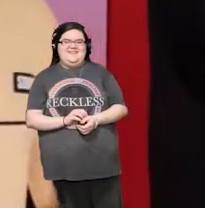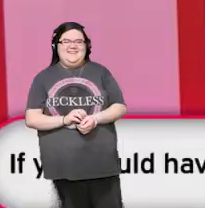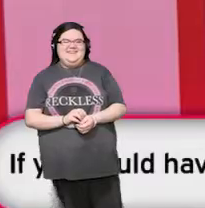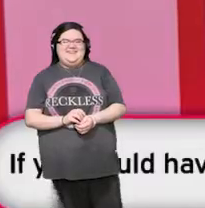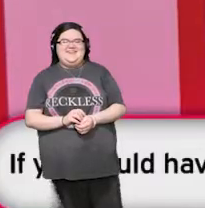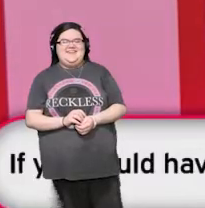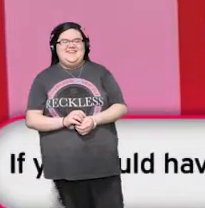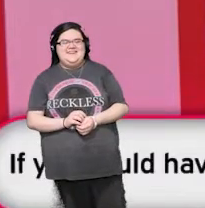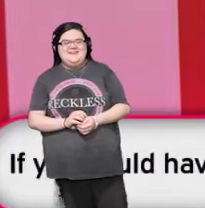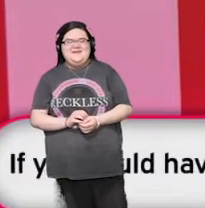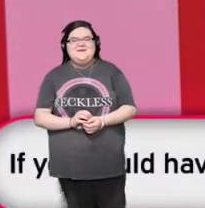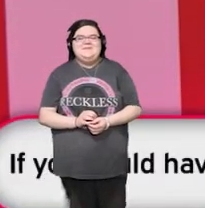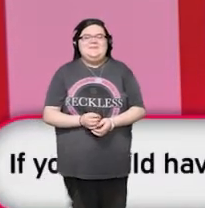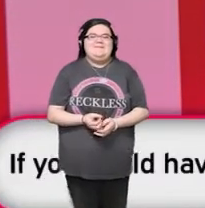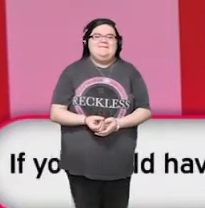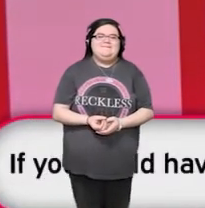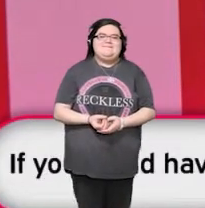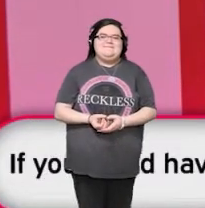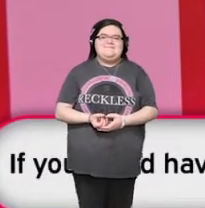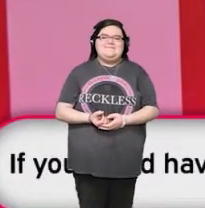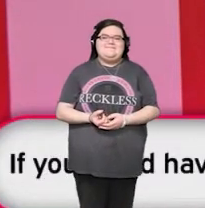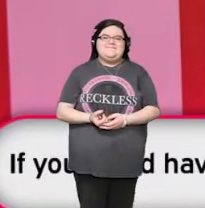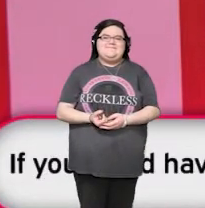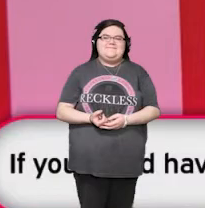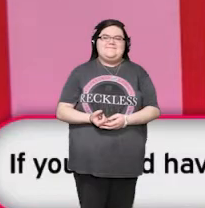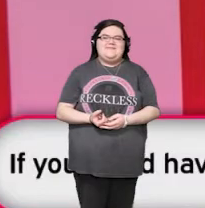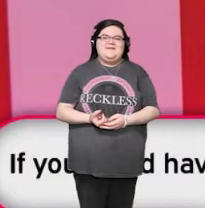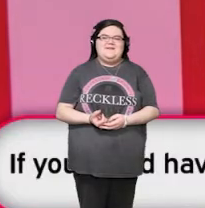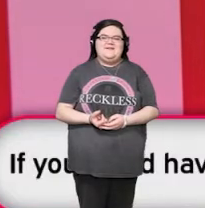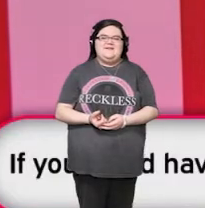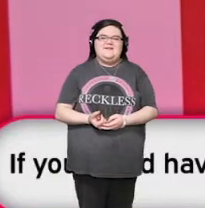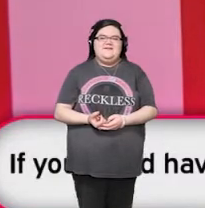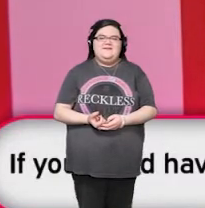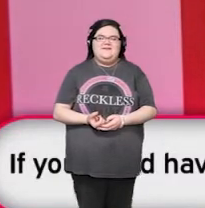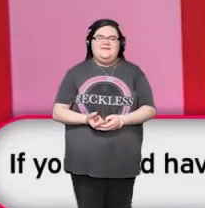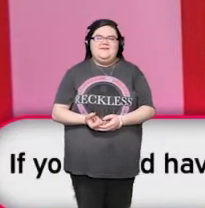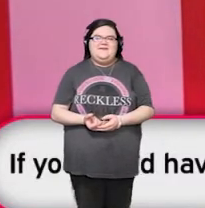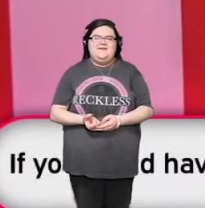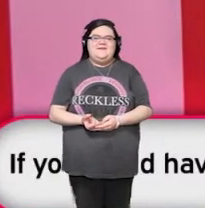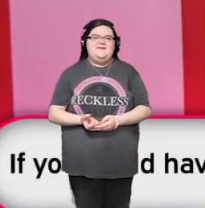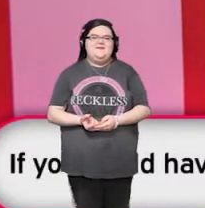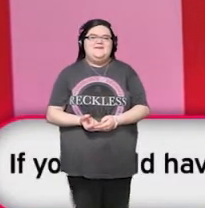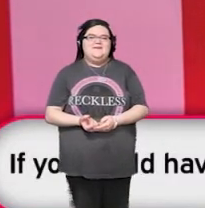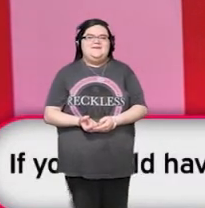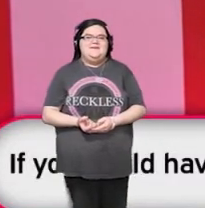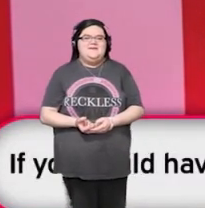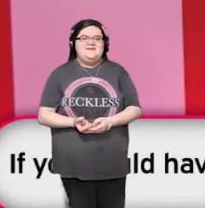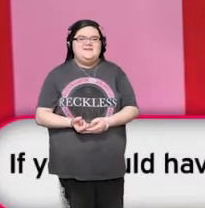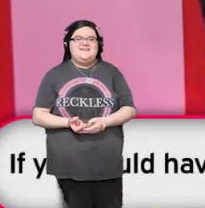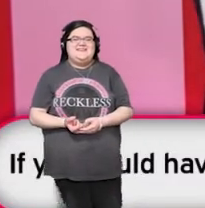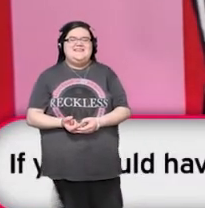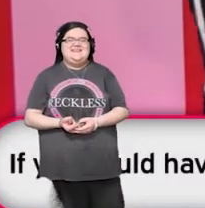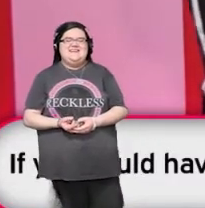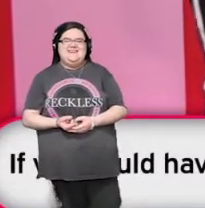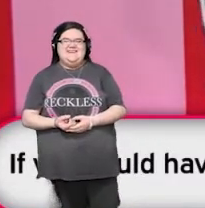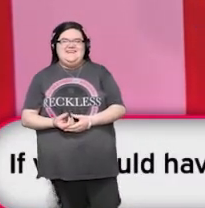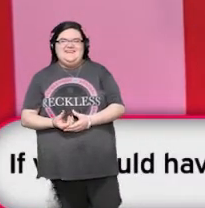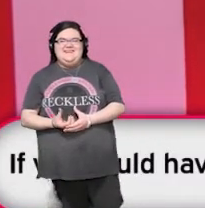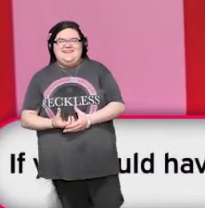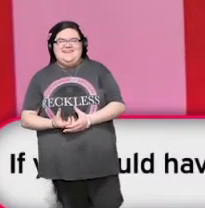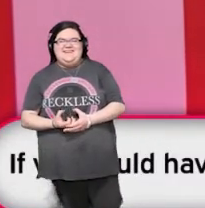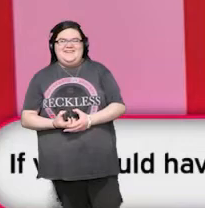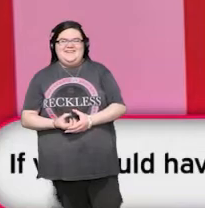it. It's time. The Bruce Buffer? Yeah. Claude. Do you want the UFC one? The Claude.